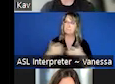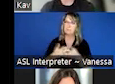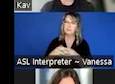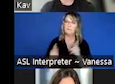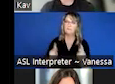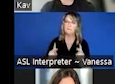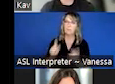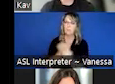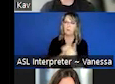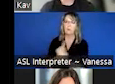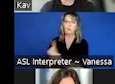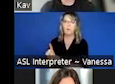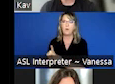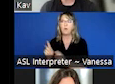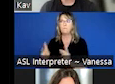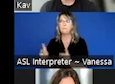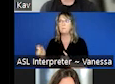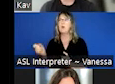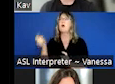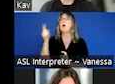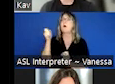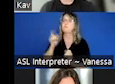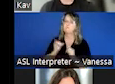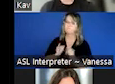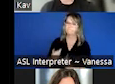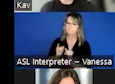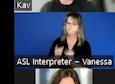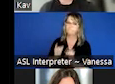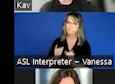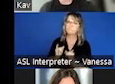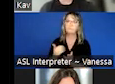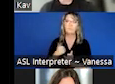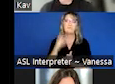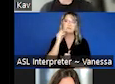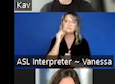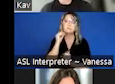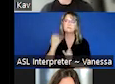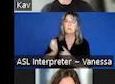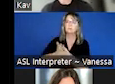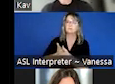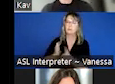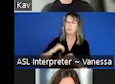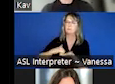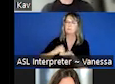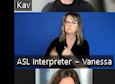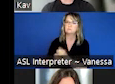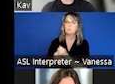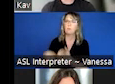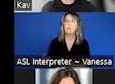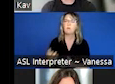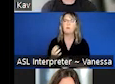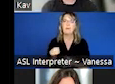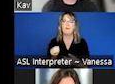with folks that really understand where they're coming from, and they have that lived experience, and they can also assist with things that all